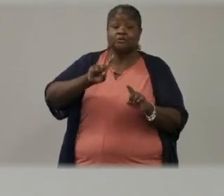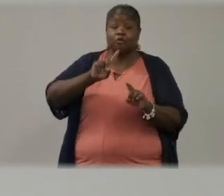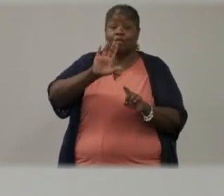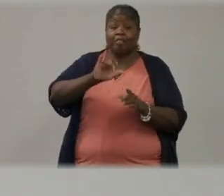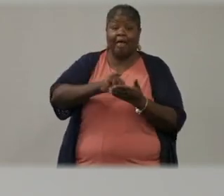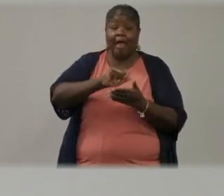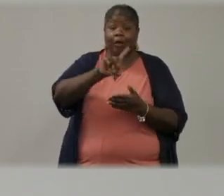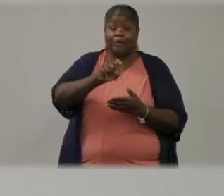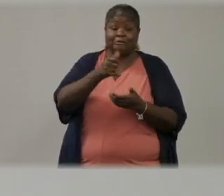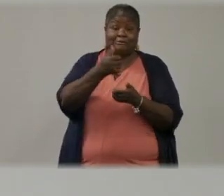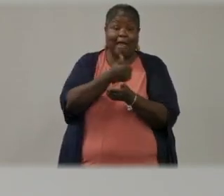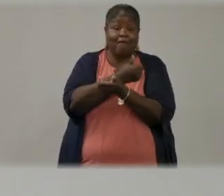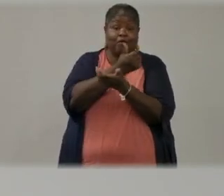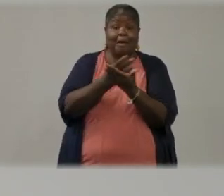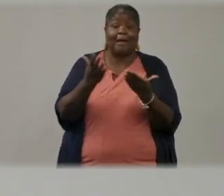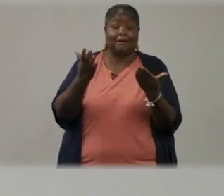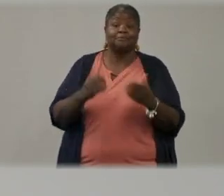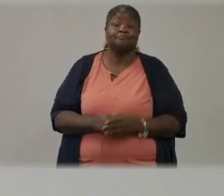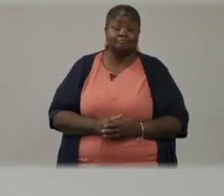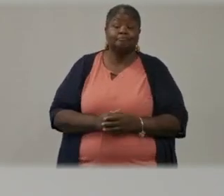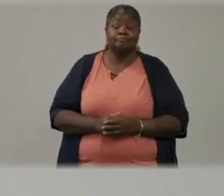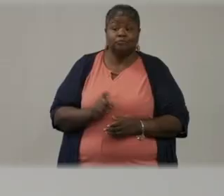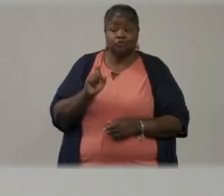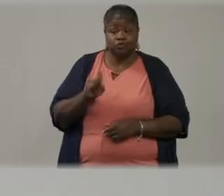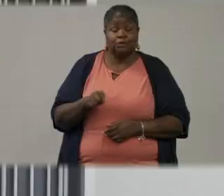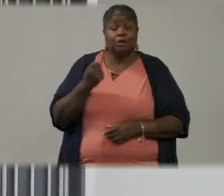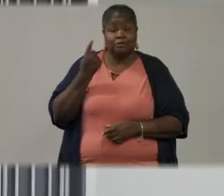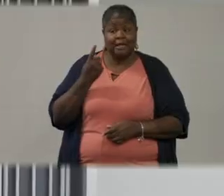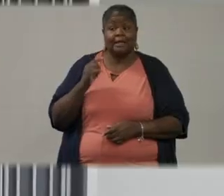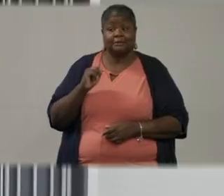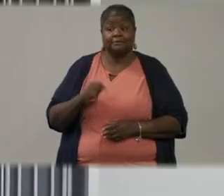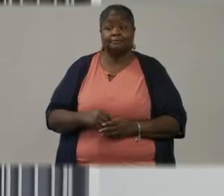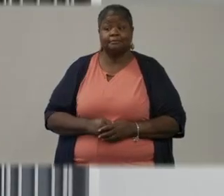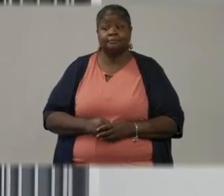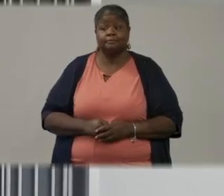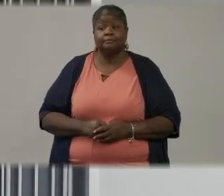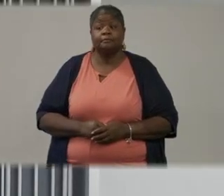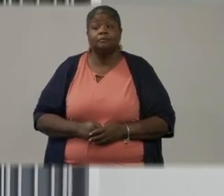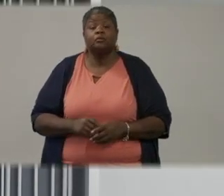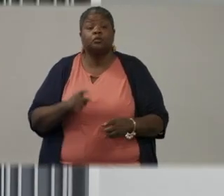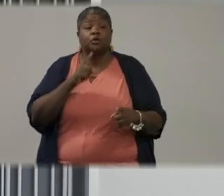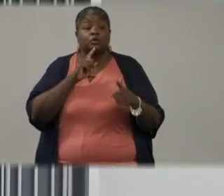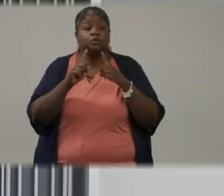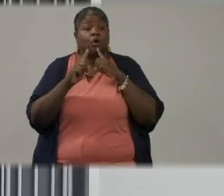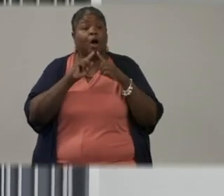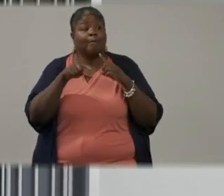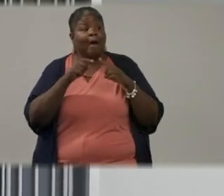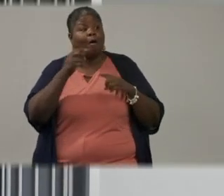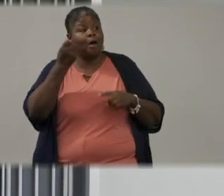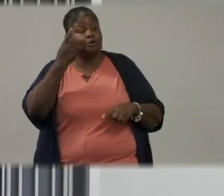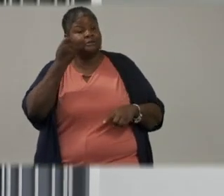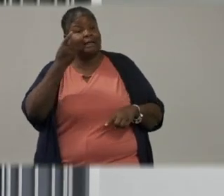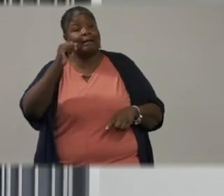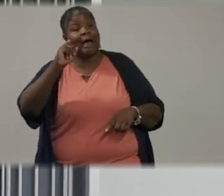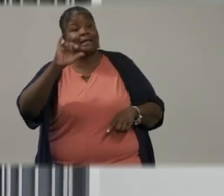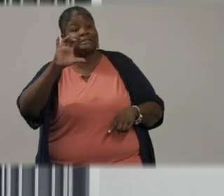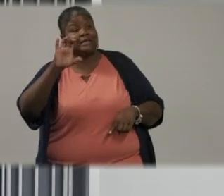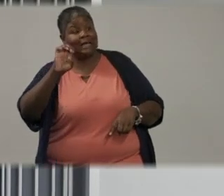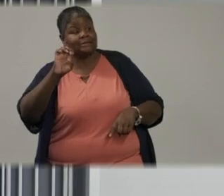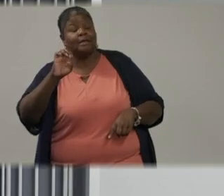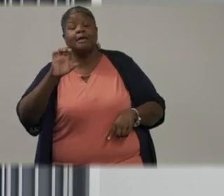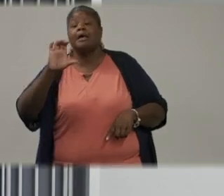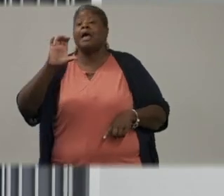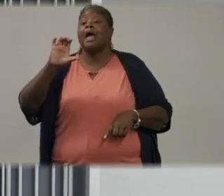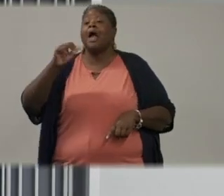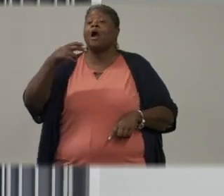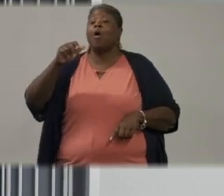everybody. Everybody should have a pretty good understanding. Yeah, when you talk about understanding ICS, and by the way, at Copa Health, I've